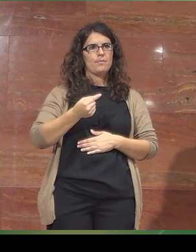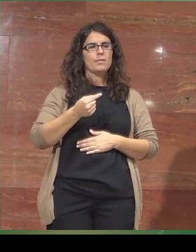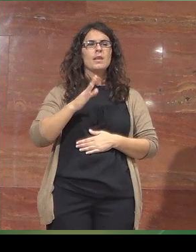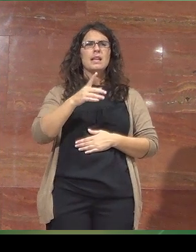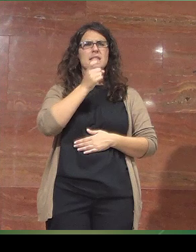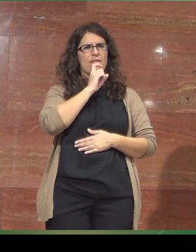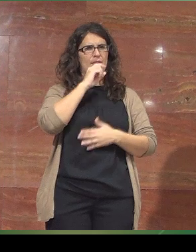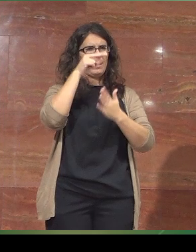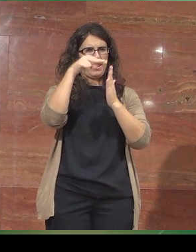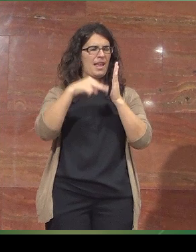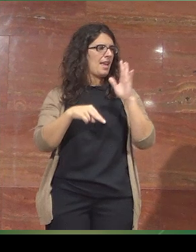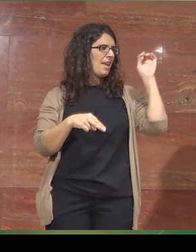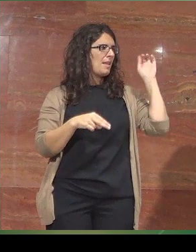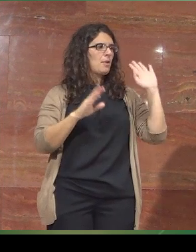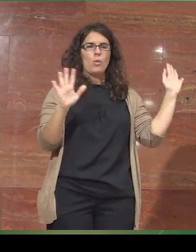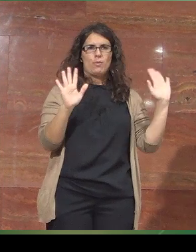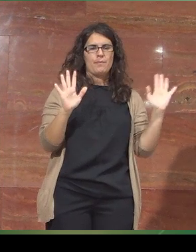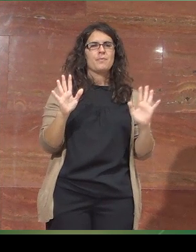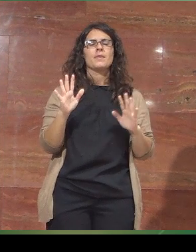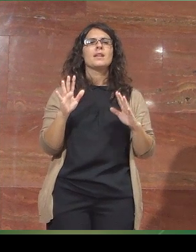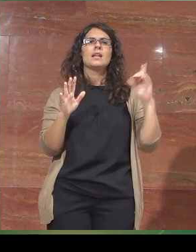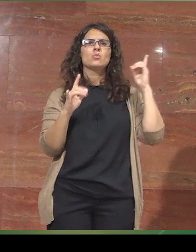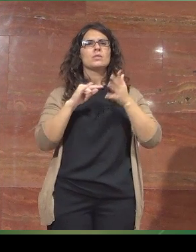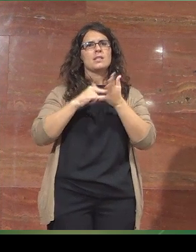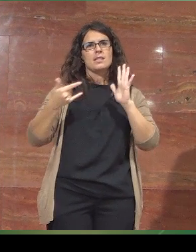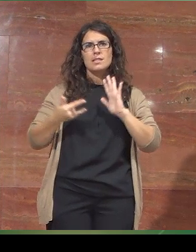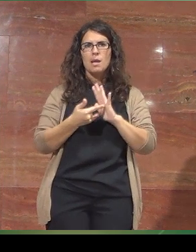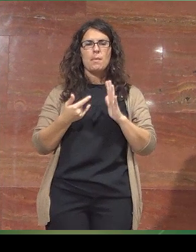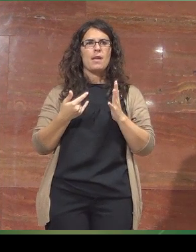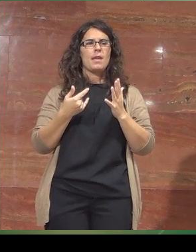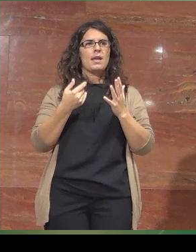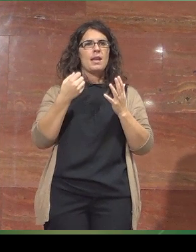system against each of the headings, and one of them is usability.